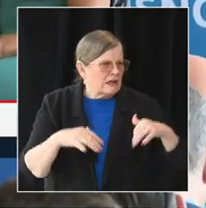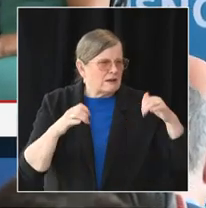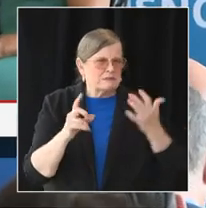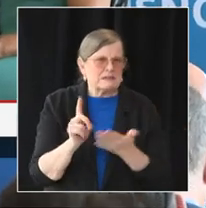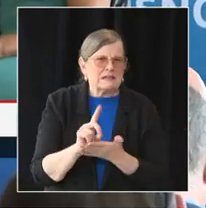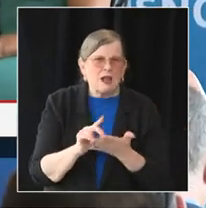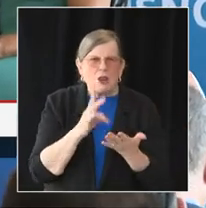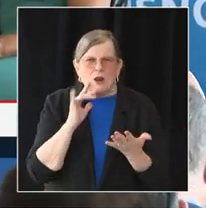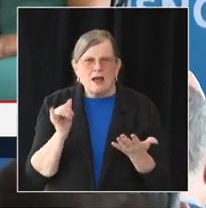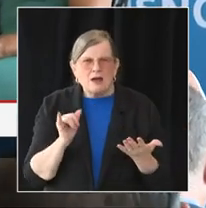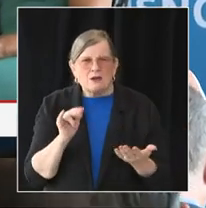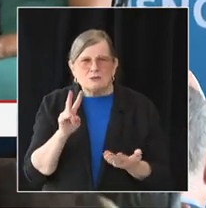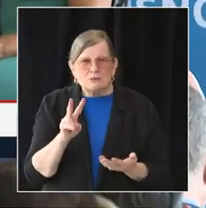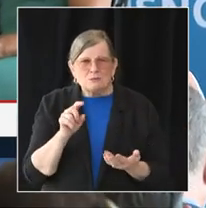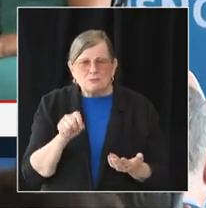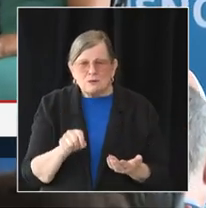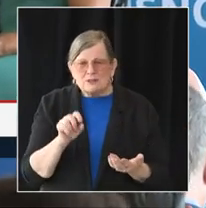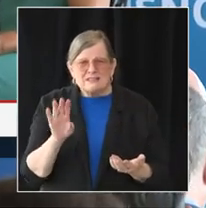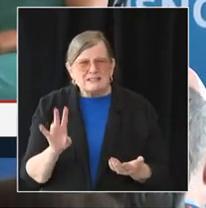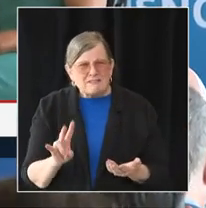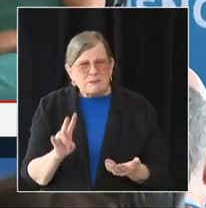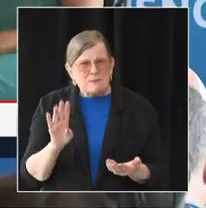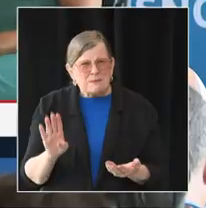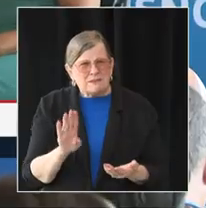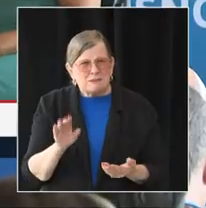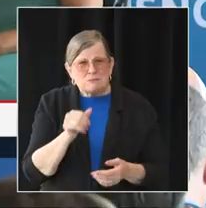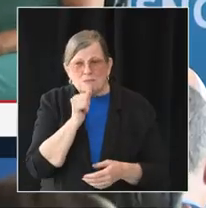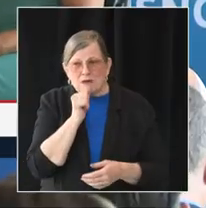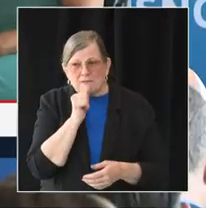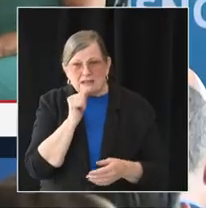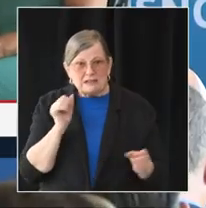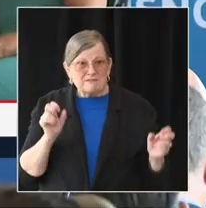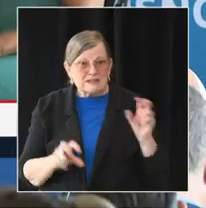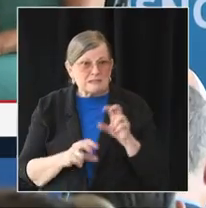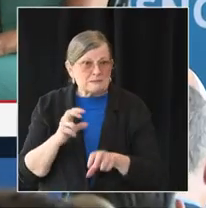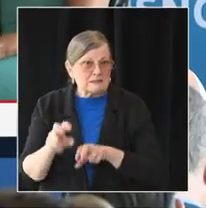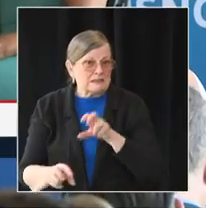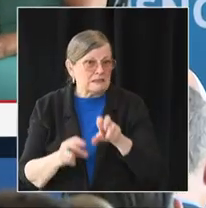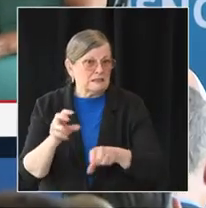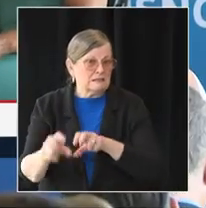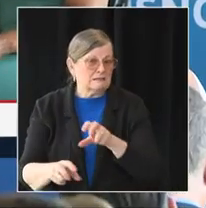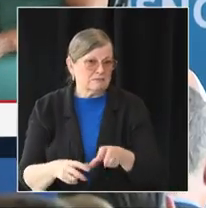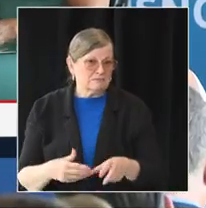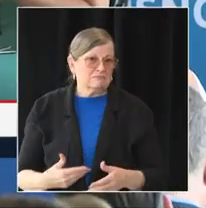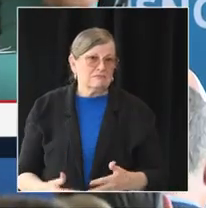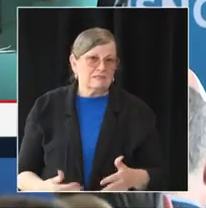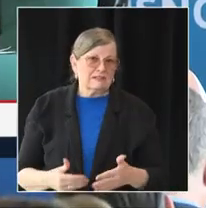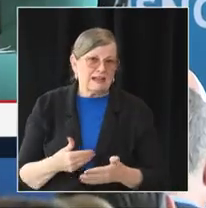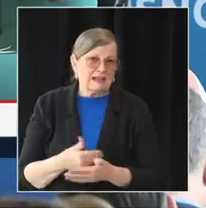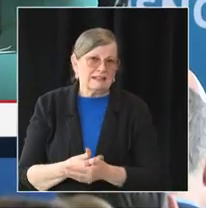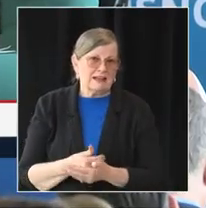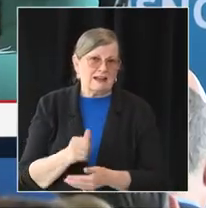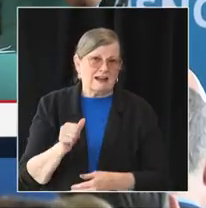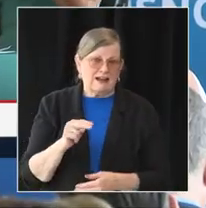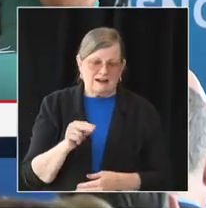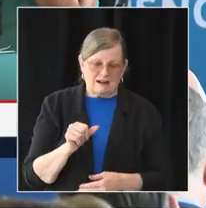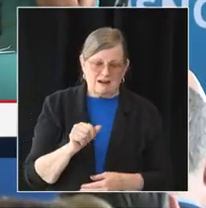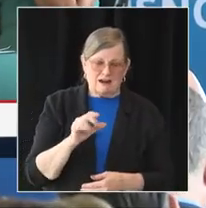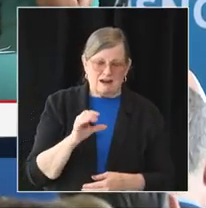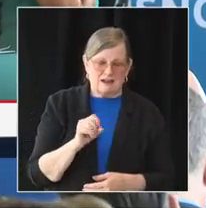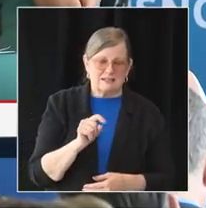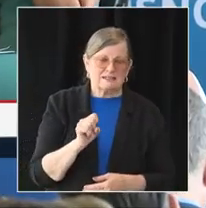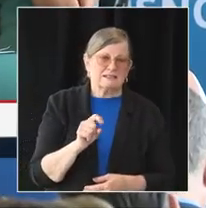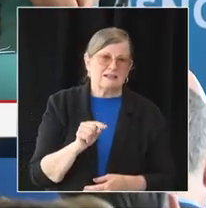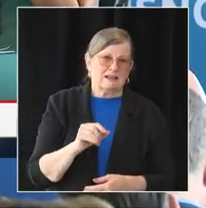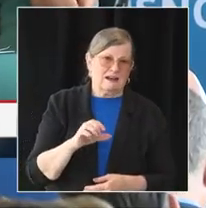$2.7 billion private investment on the banks of the Anacostia. Wonderful. That's great. And sports has